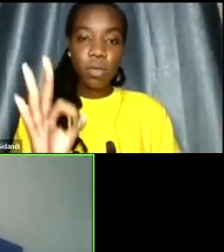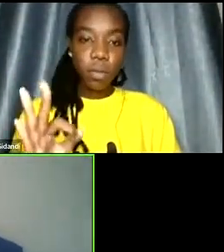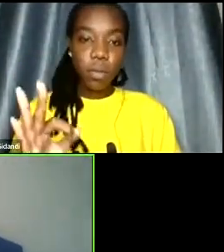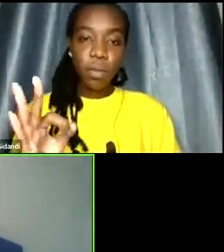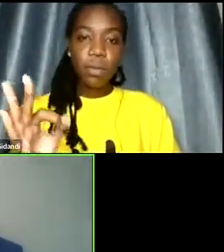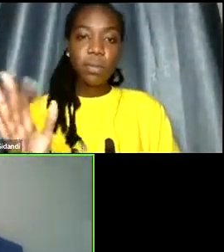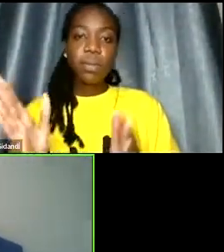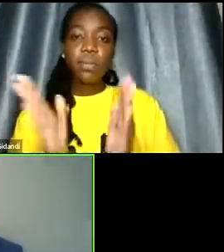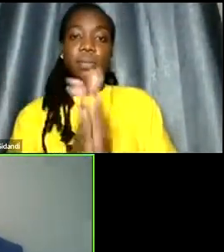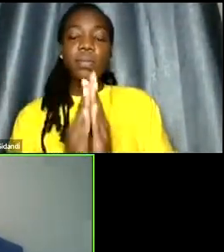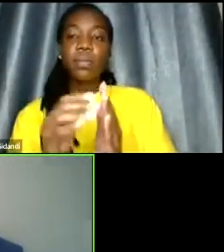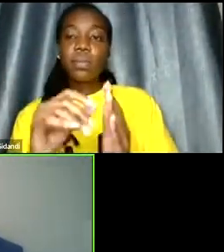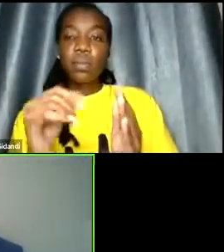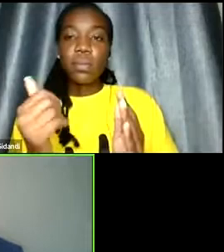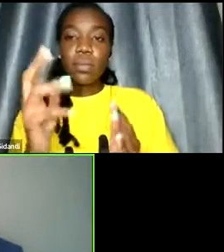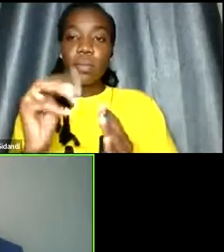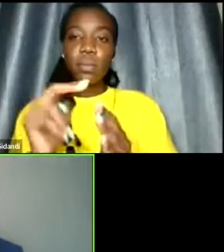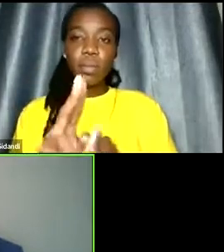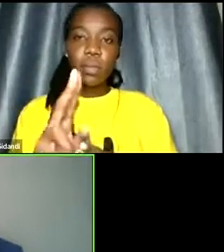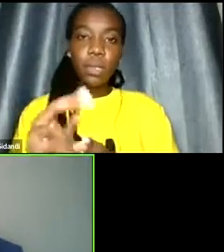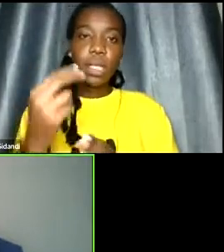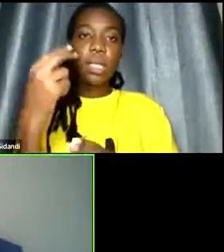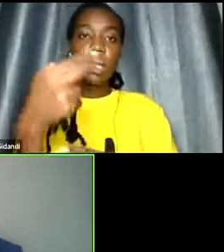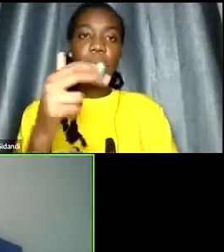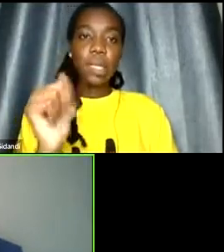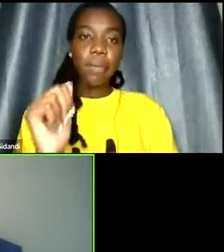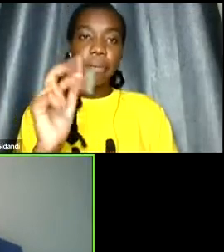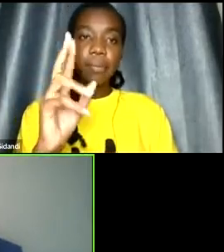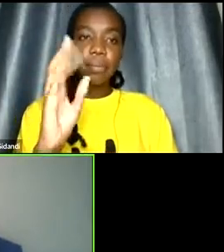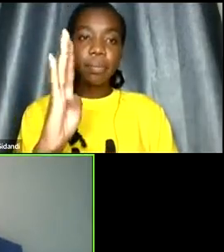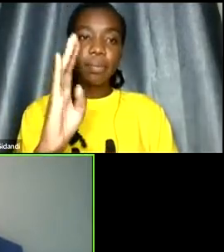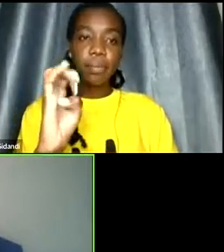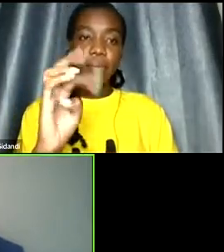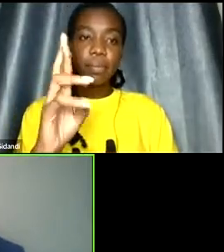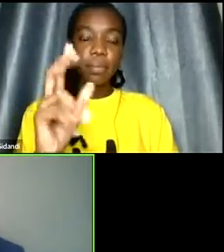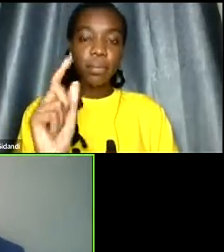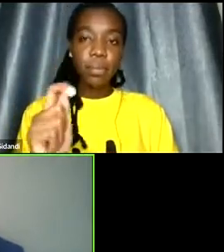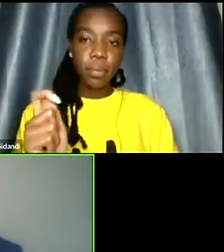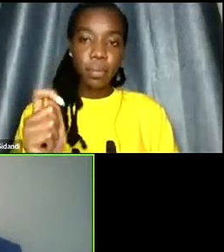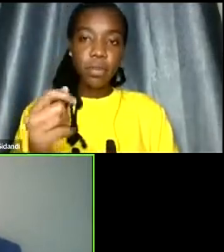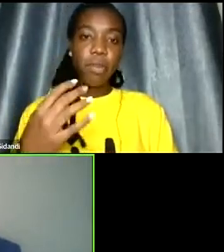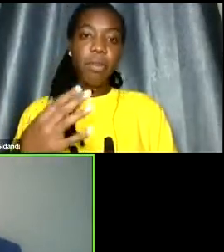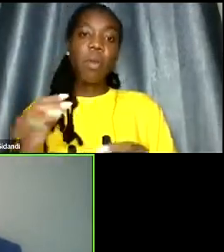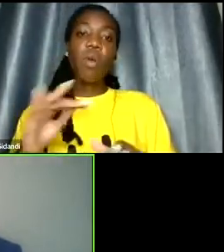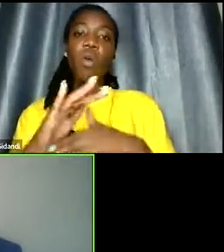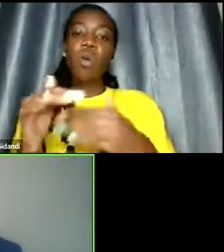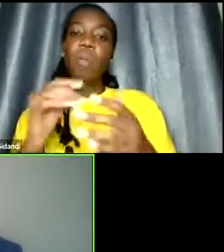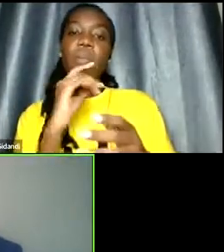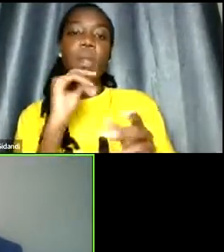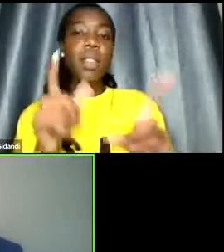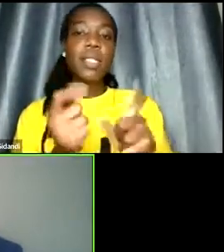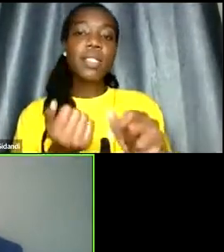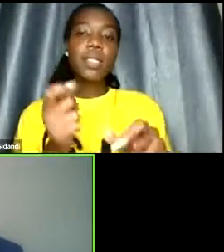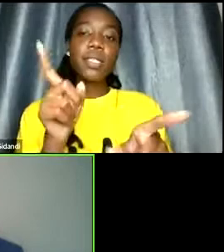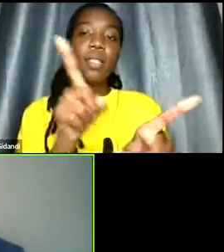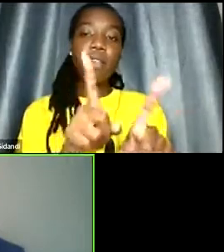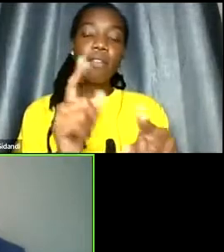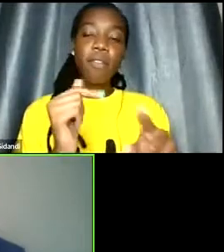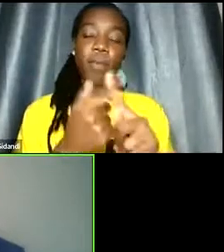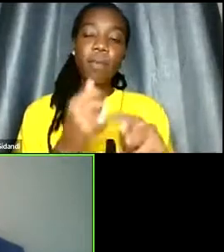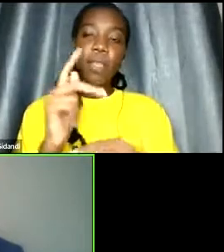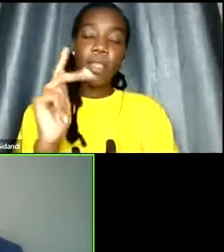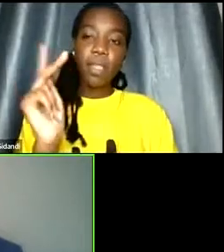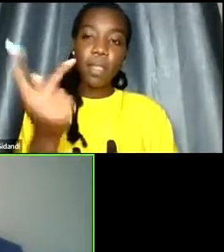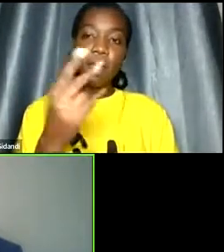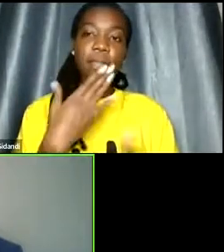HRMAU, Herbert Zake, and all the Ugandan practitioners of HR, my brothers and sisters from Kenya. Thank you so